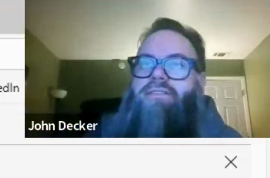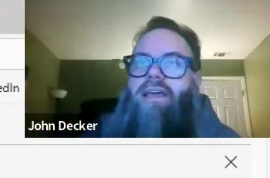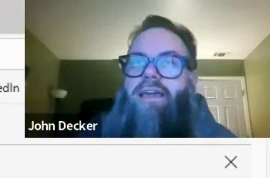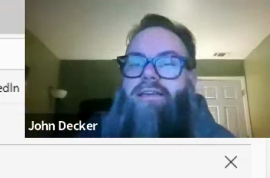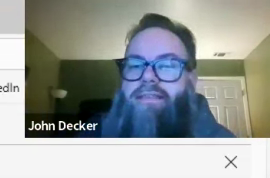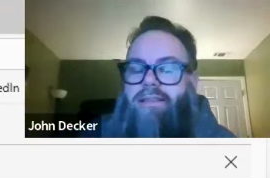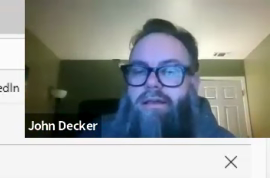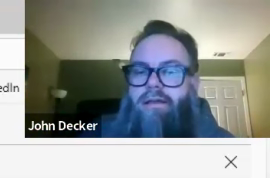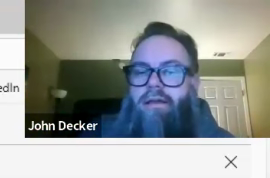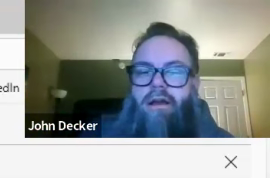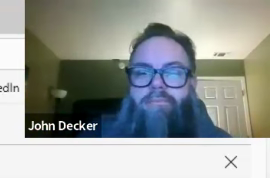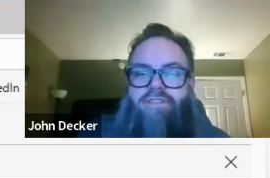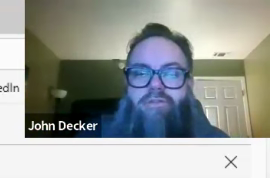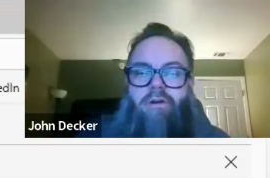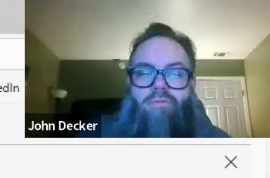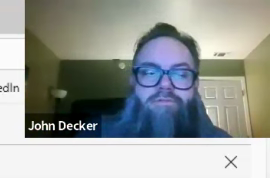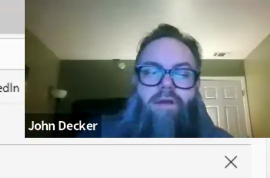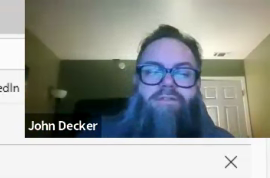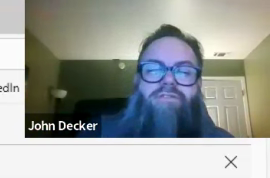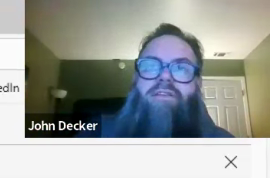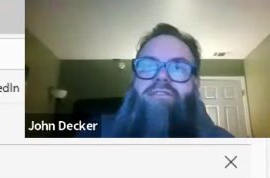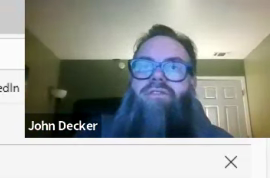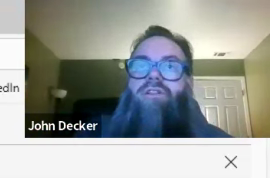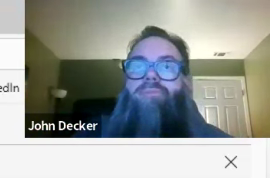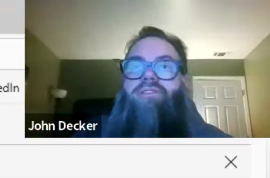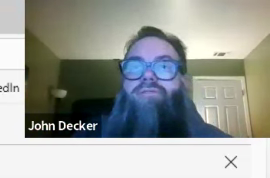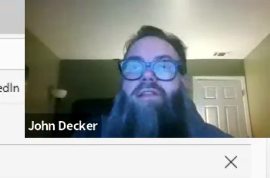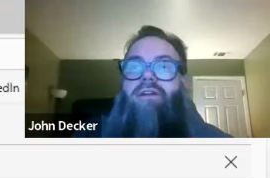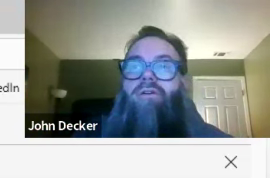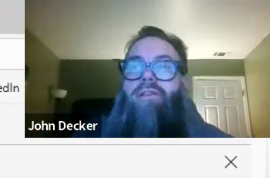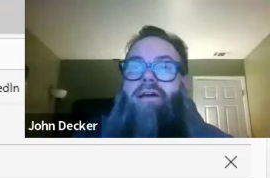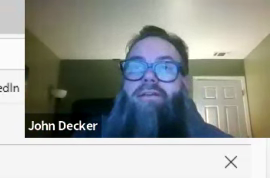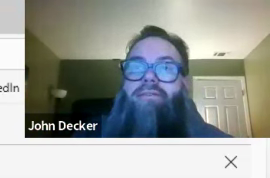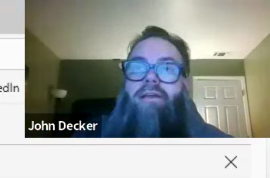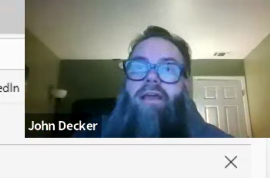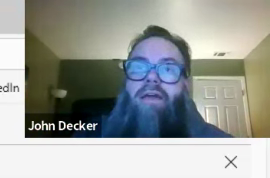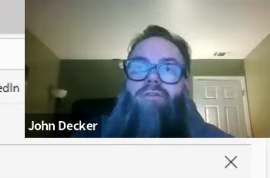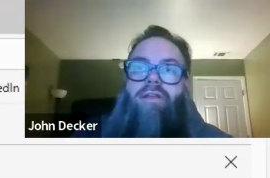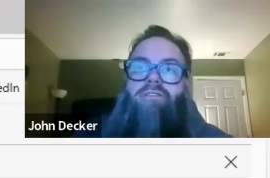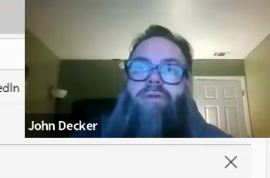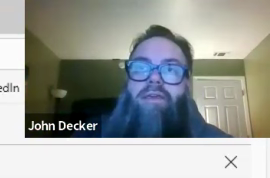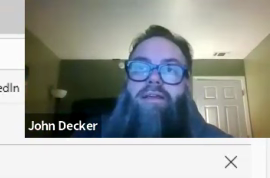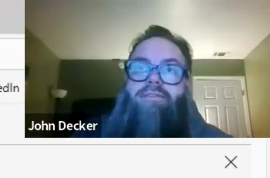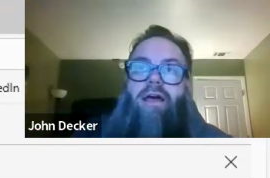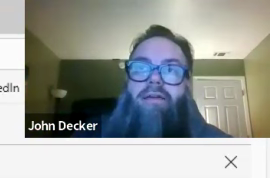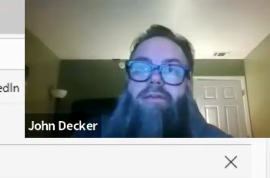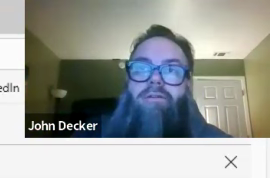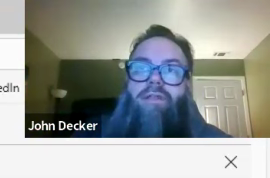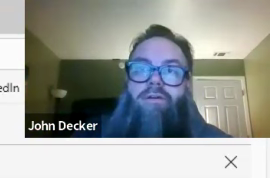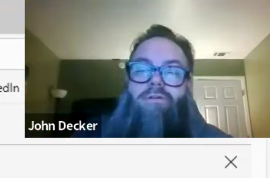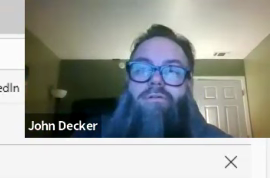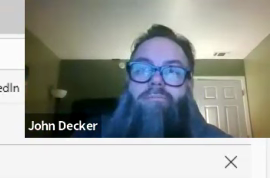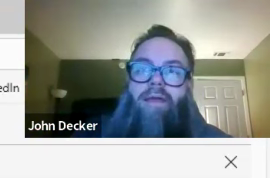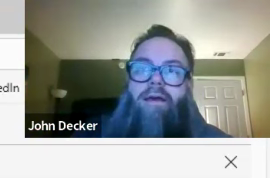in essence, what it's saying is that the composition of our board of directors needs to look a little bit different than it currently does. And there needs to be things